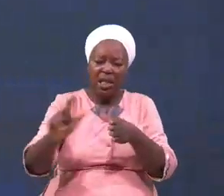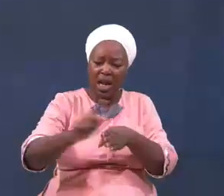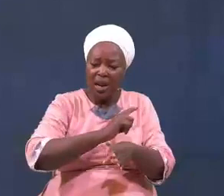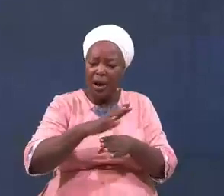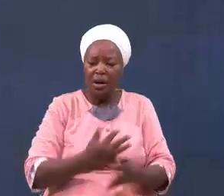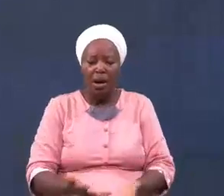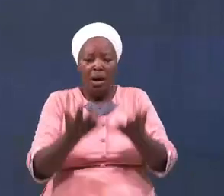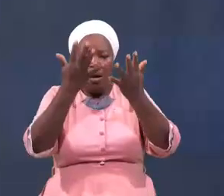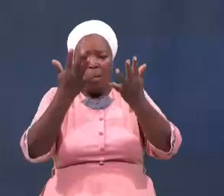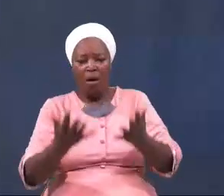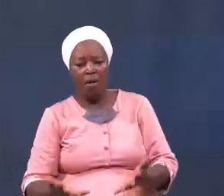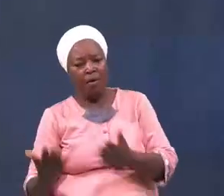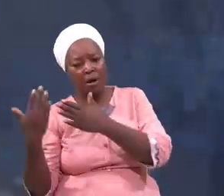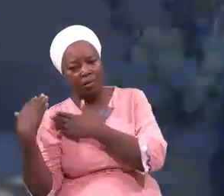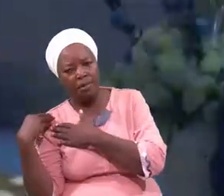heavy laden.